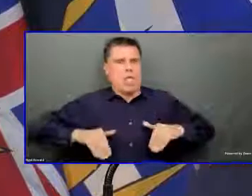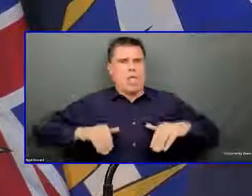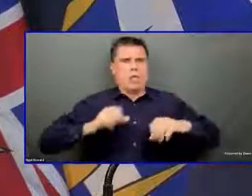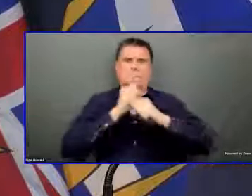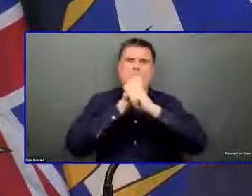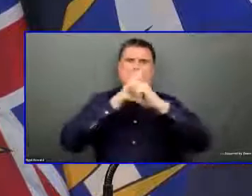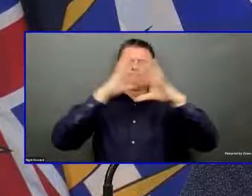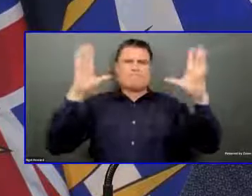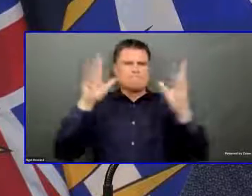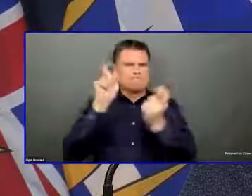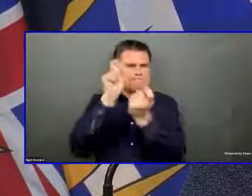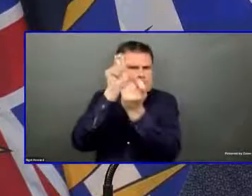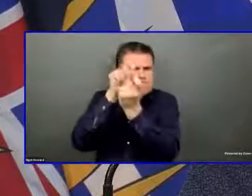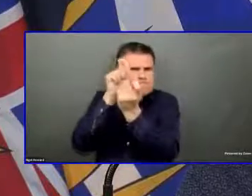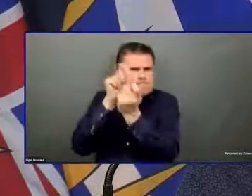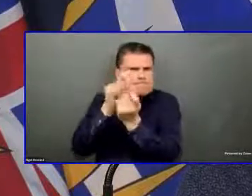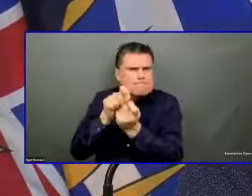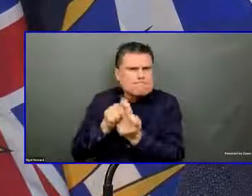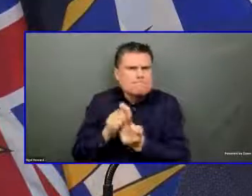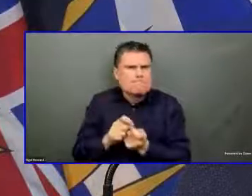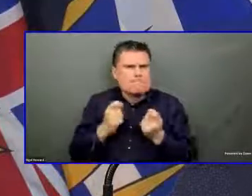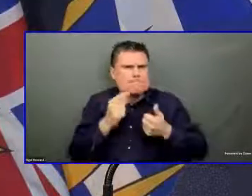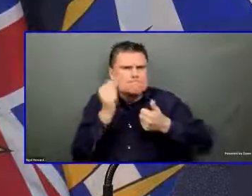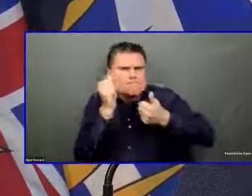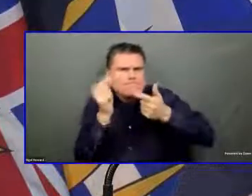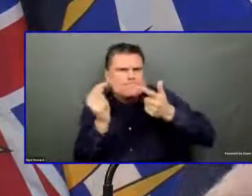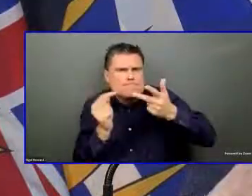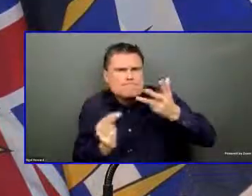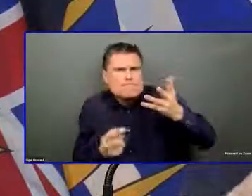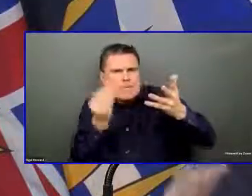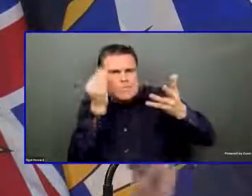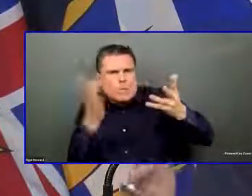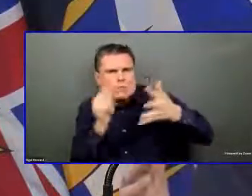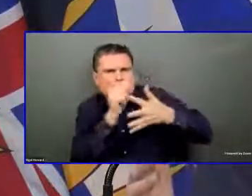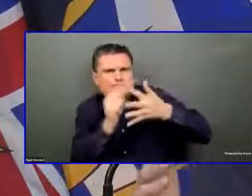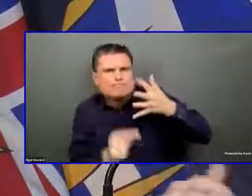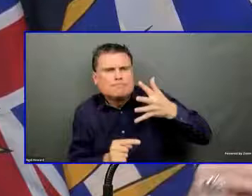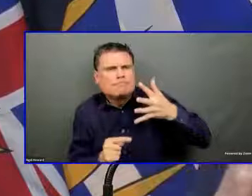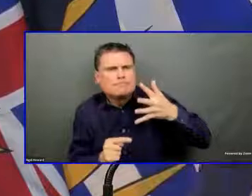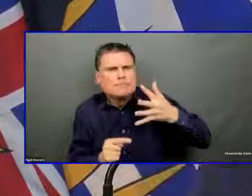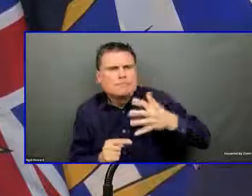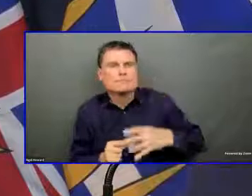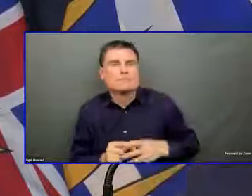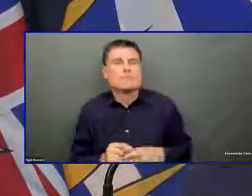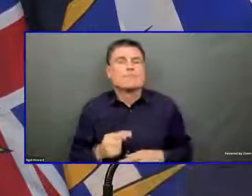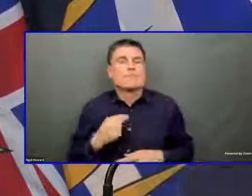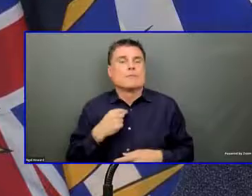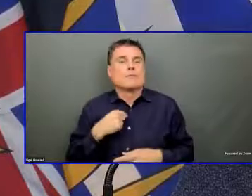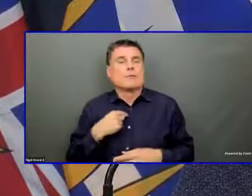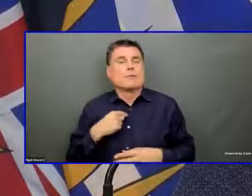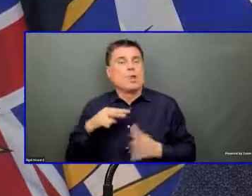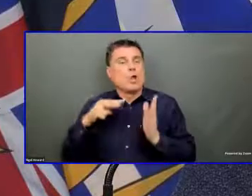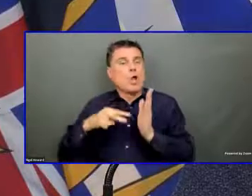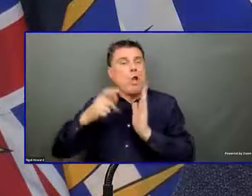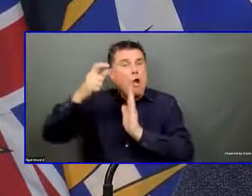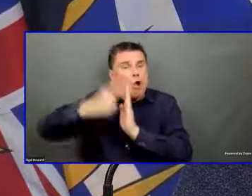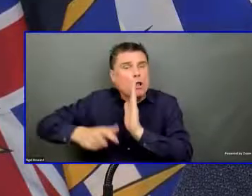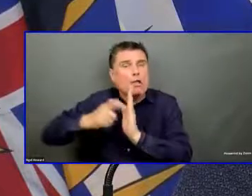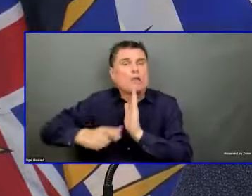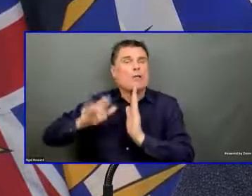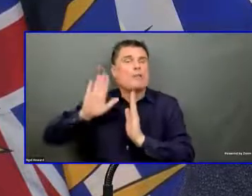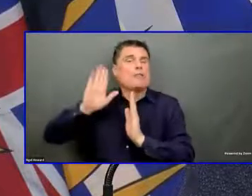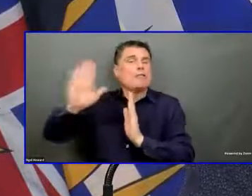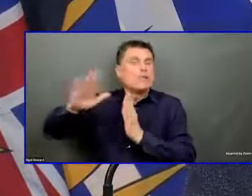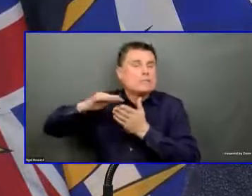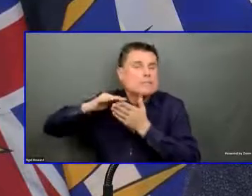these as well to try and understand, they are looking sometimes at different people. We know that anybody who is in the